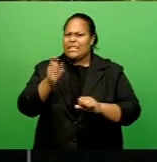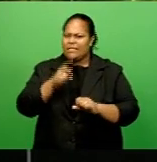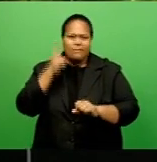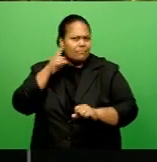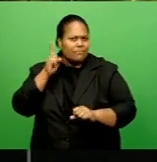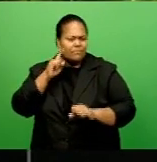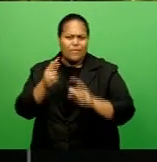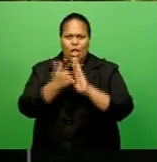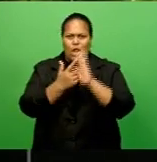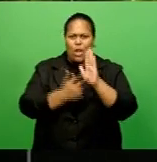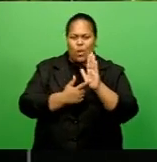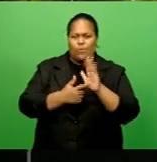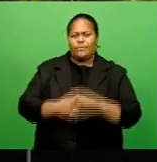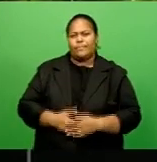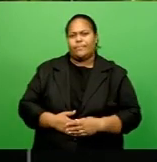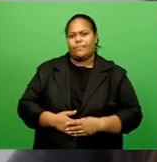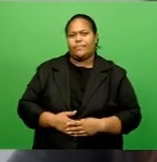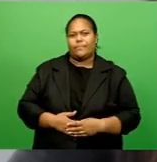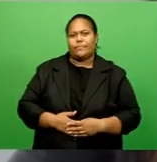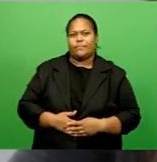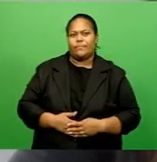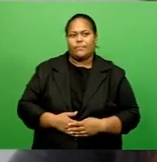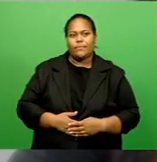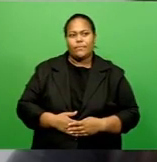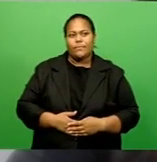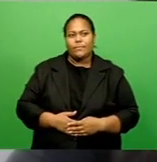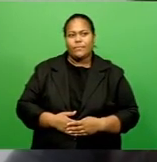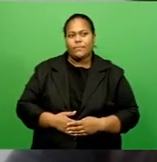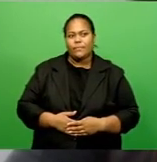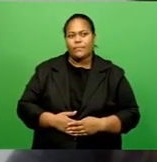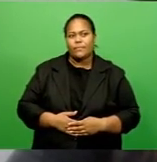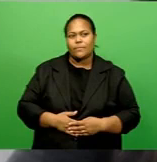the law. Lena Rees has more.